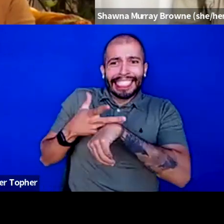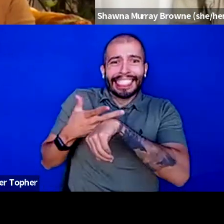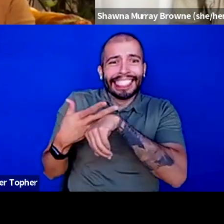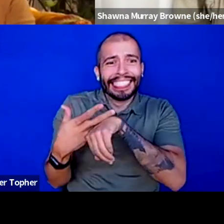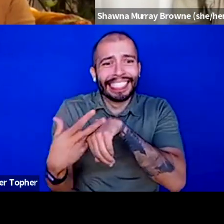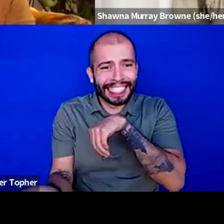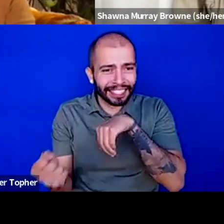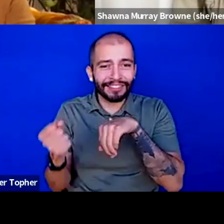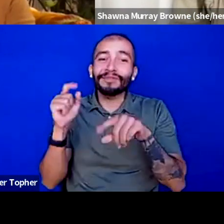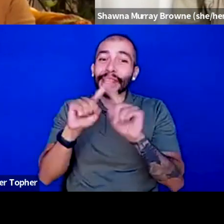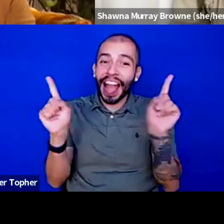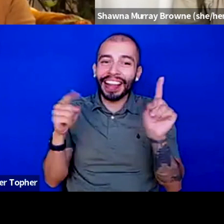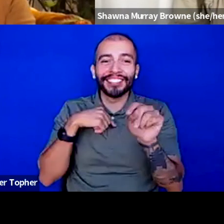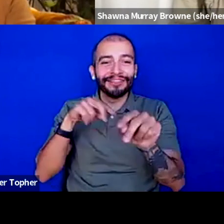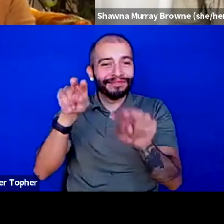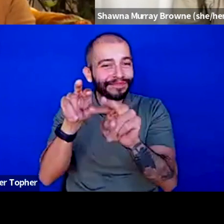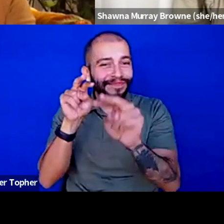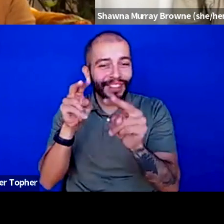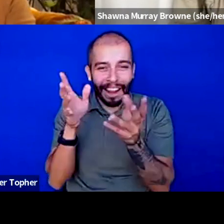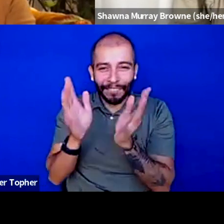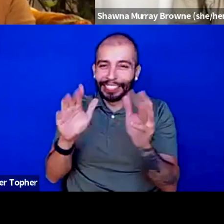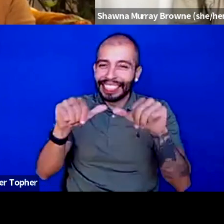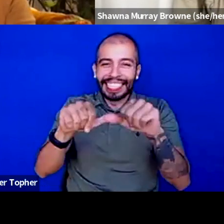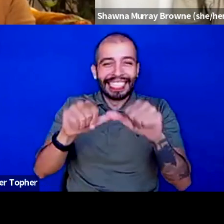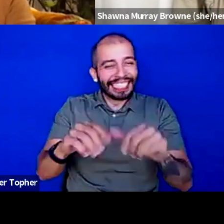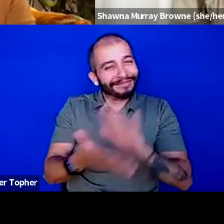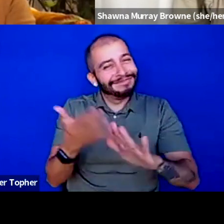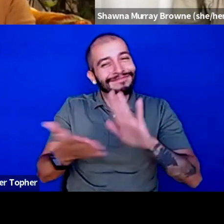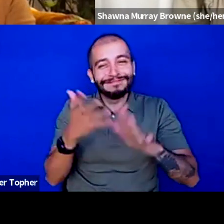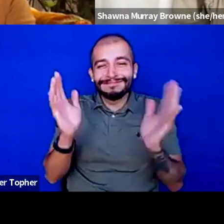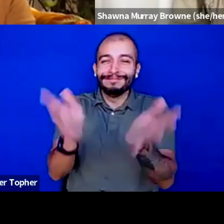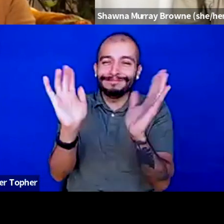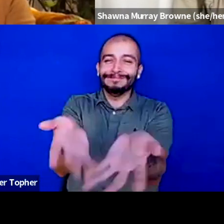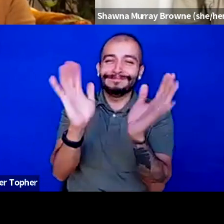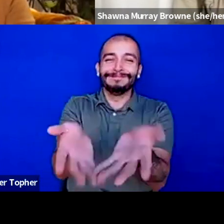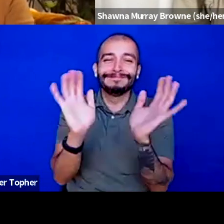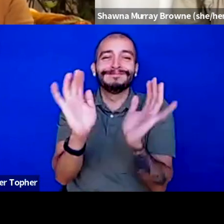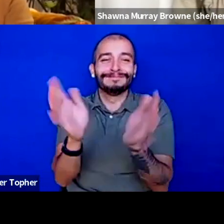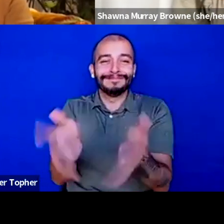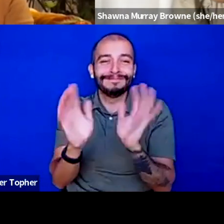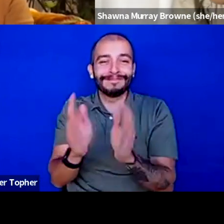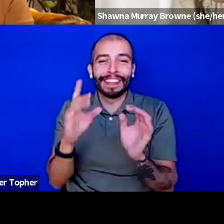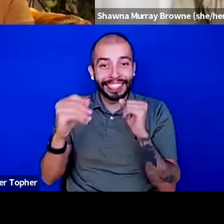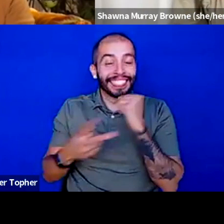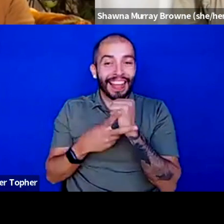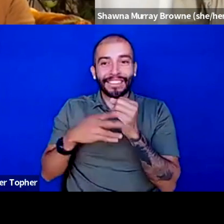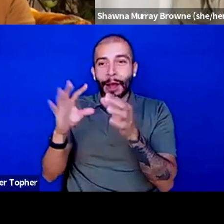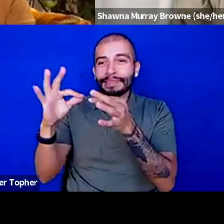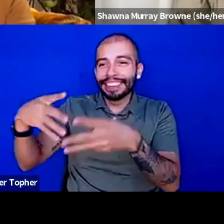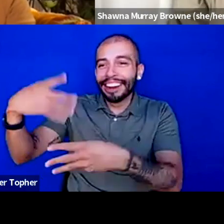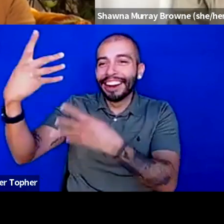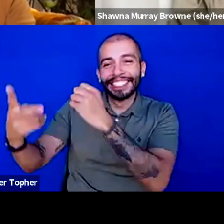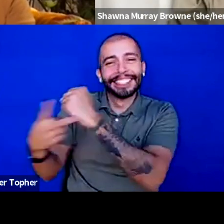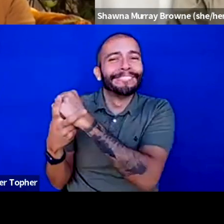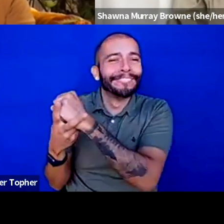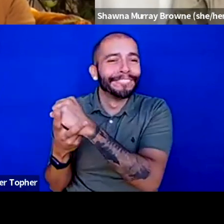saving the comments that I see coming in from the panelists here. So if we could put up the slide,